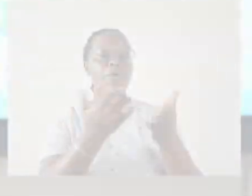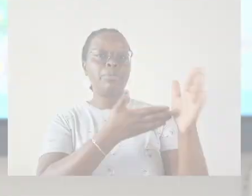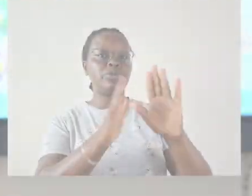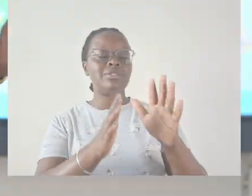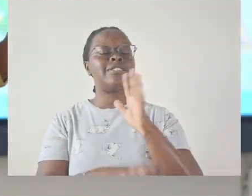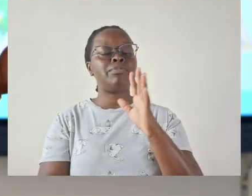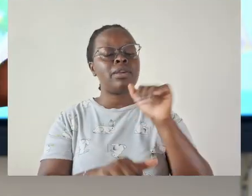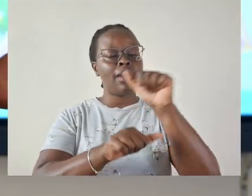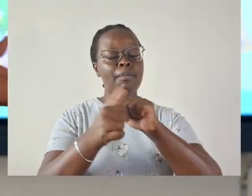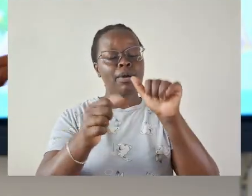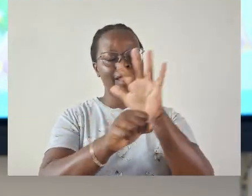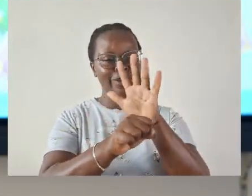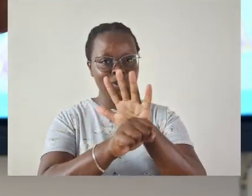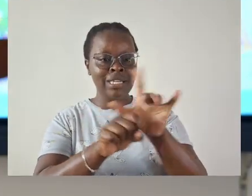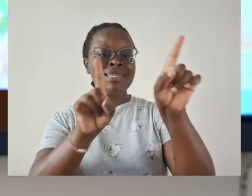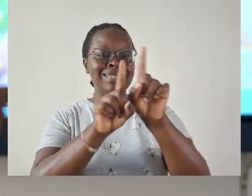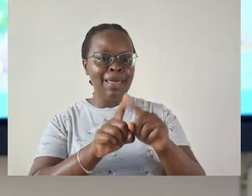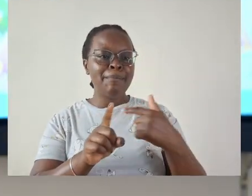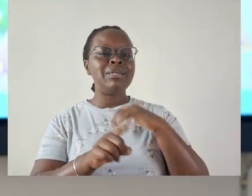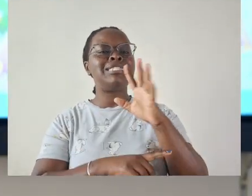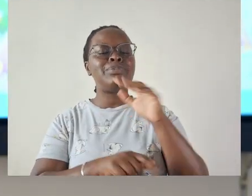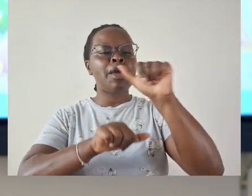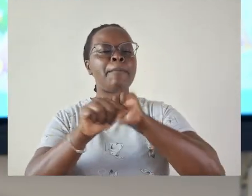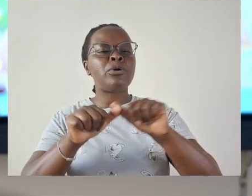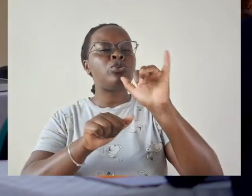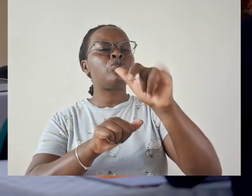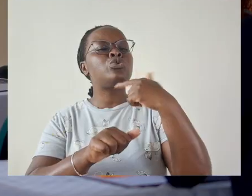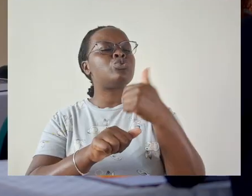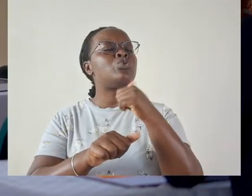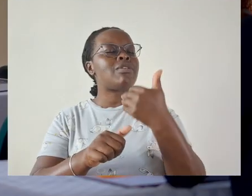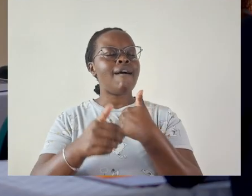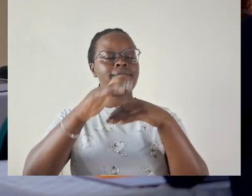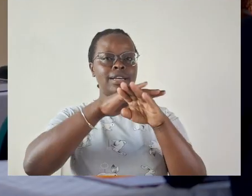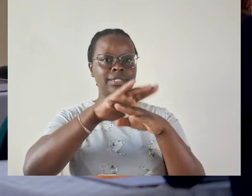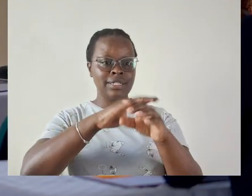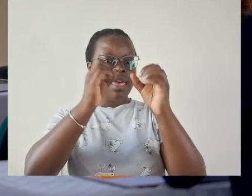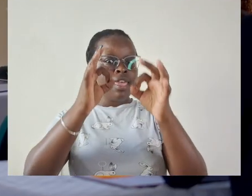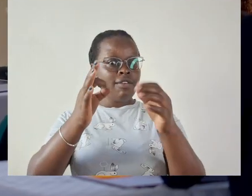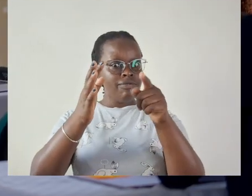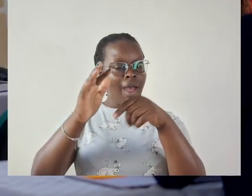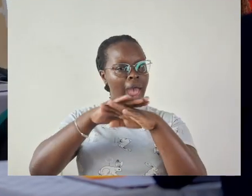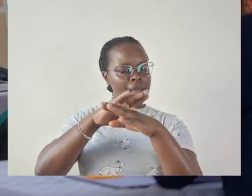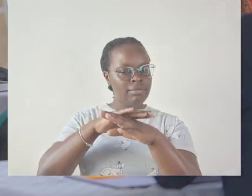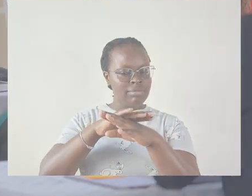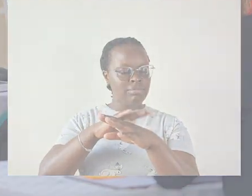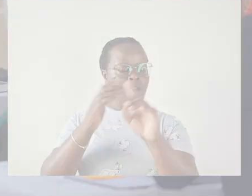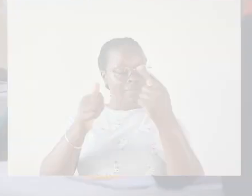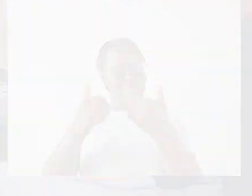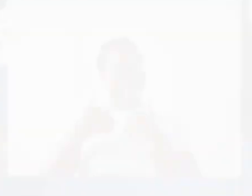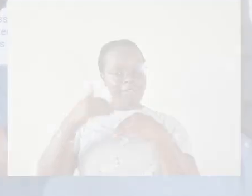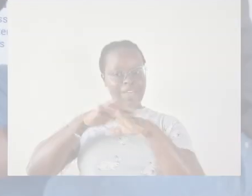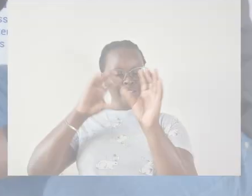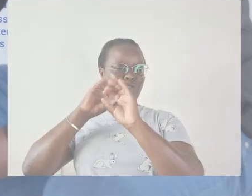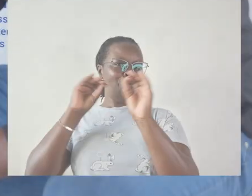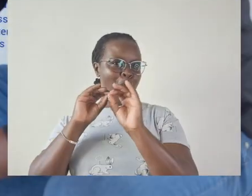lot. I also spoke about those who don't have access to the internet first, and what if they do access this? How will it be of effect to them? Will it be